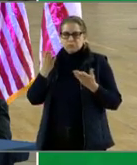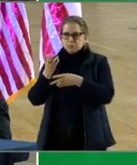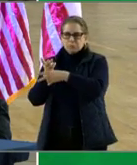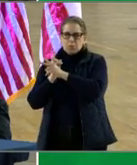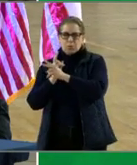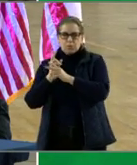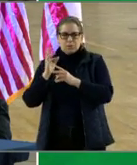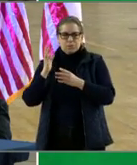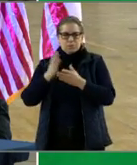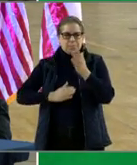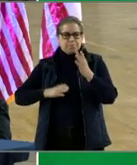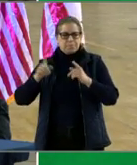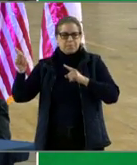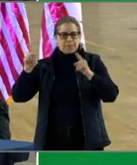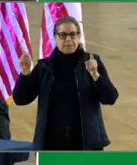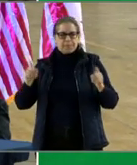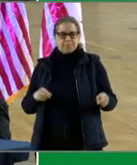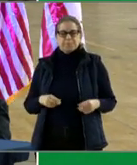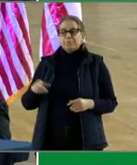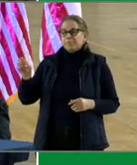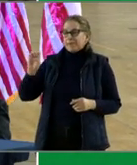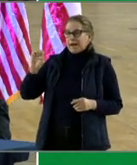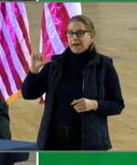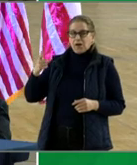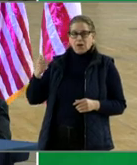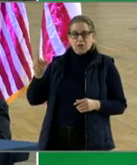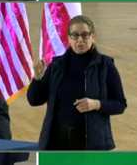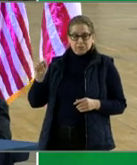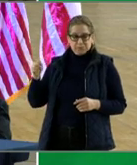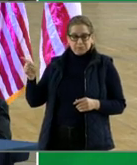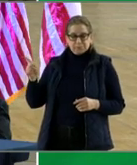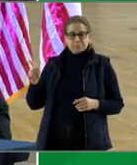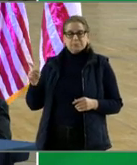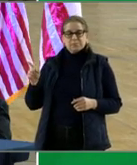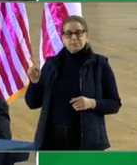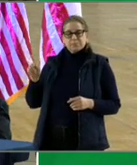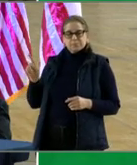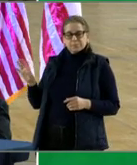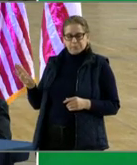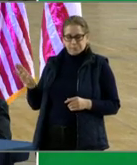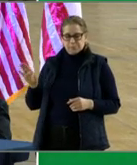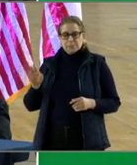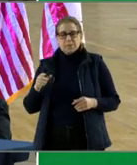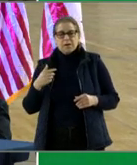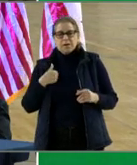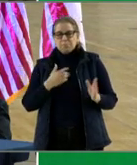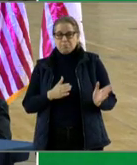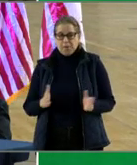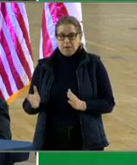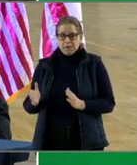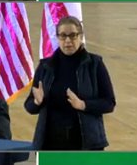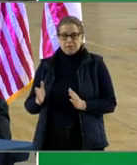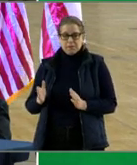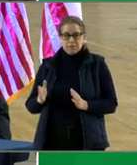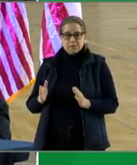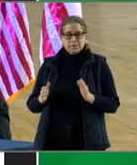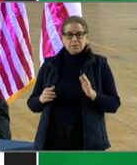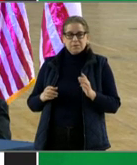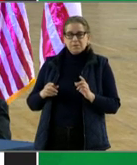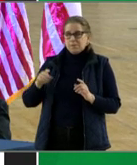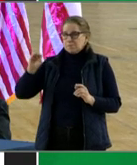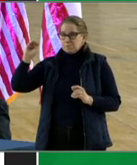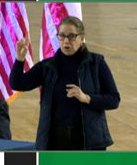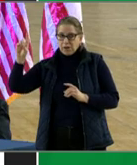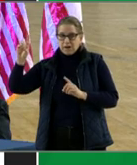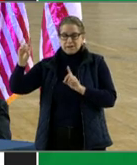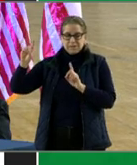as we're planning the surge, in conversations with both Virginia and Maryland, if not a daily, every other day, about how we're all doing and what